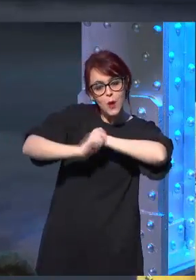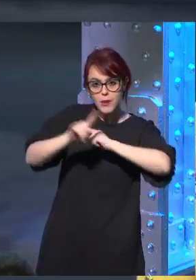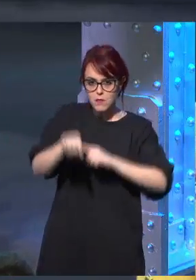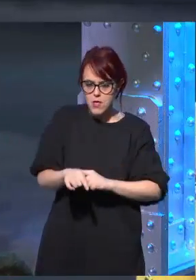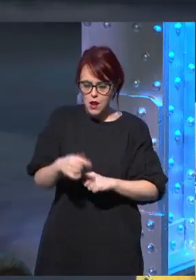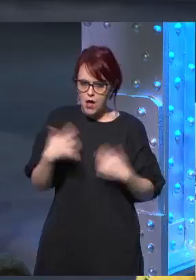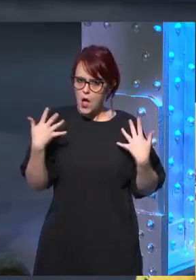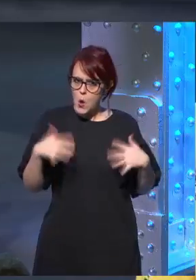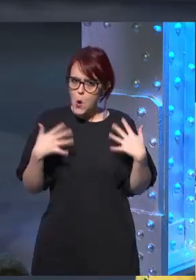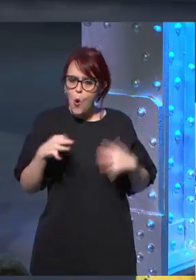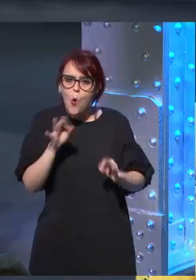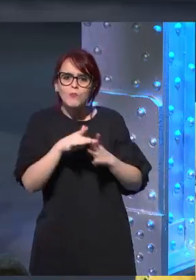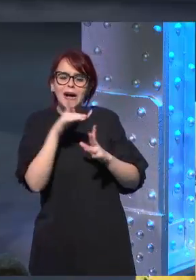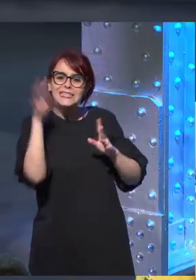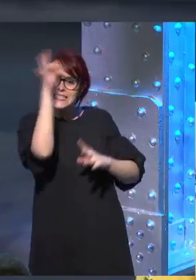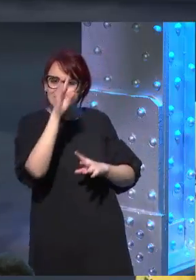angry, or you